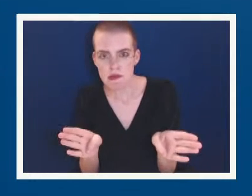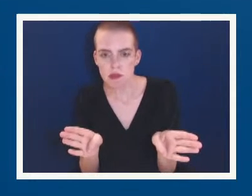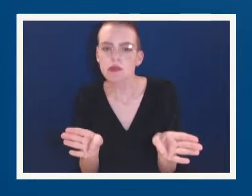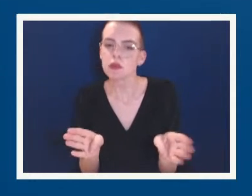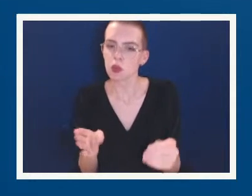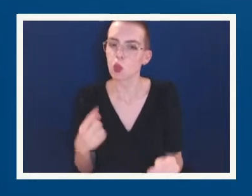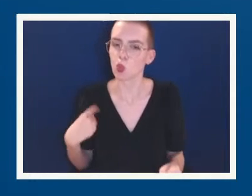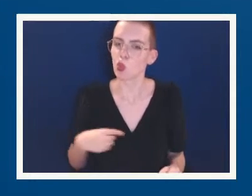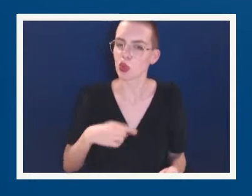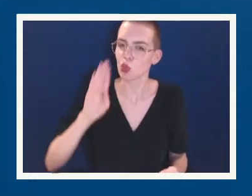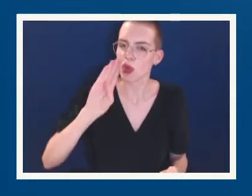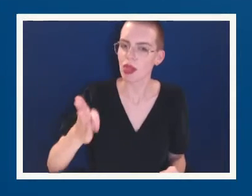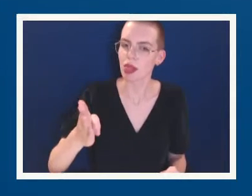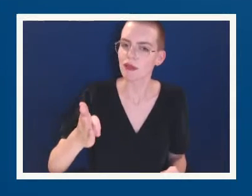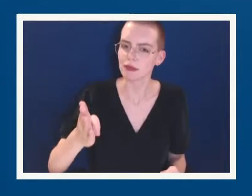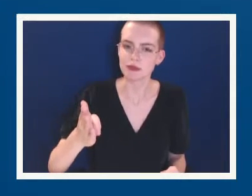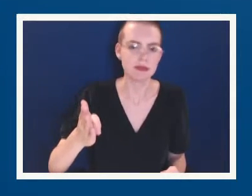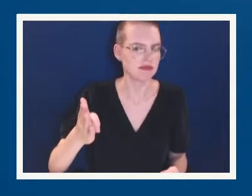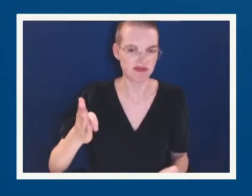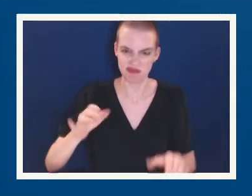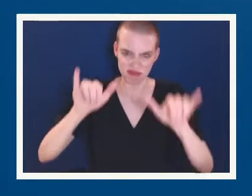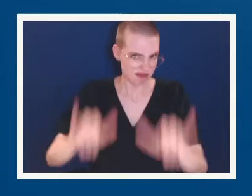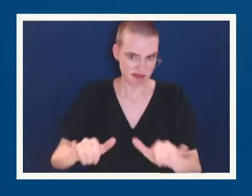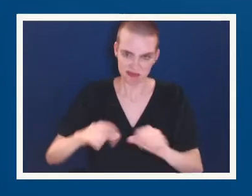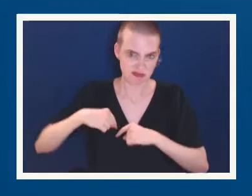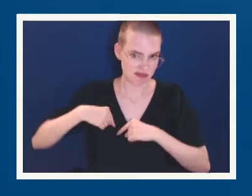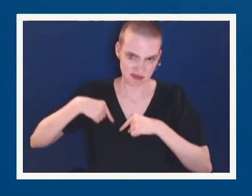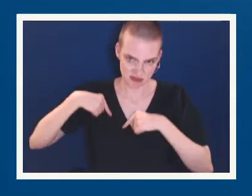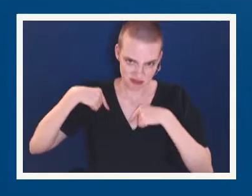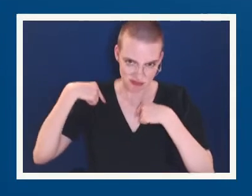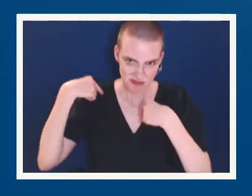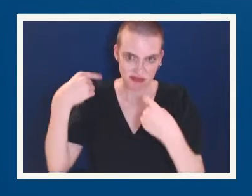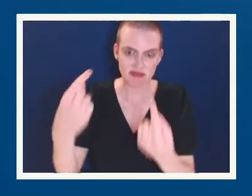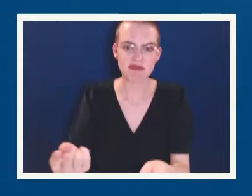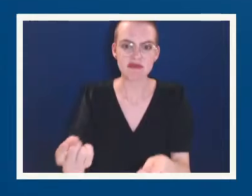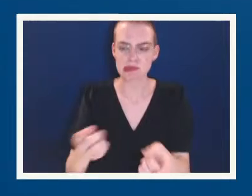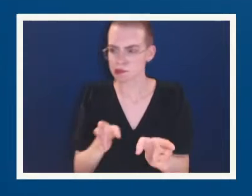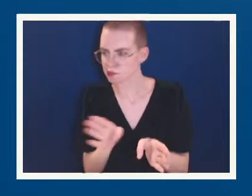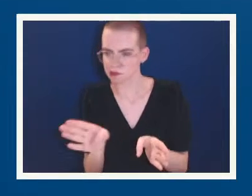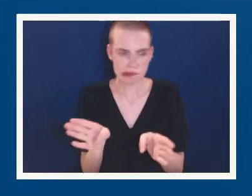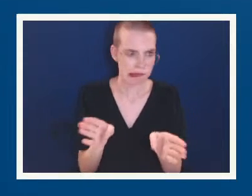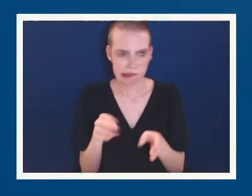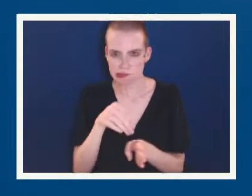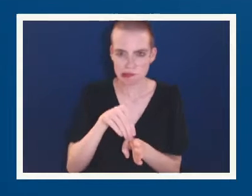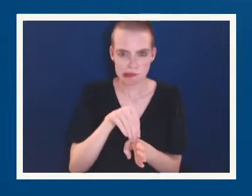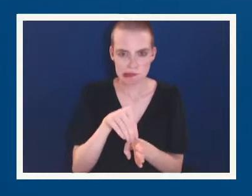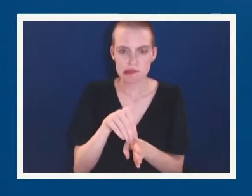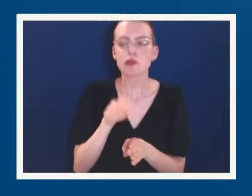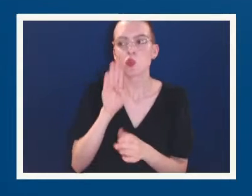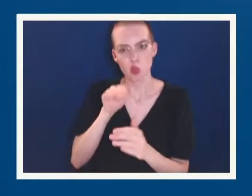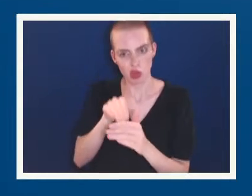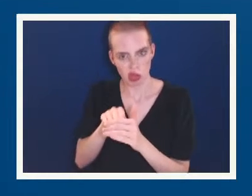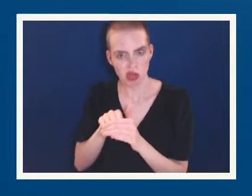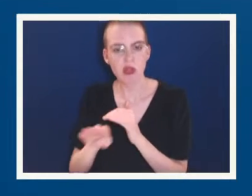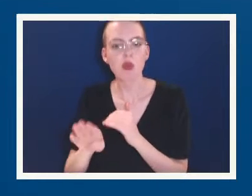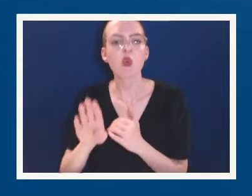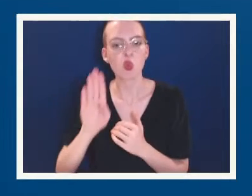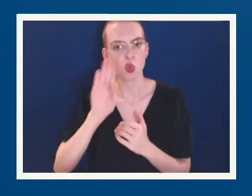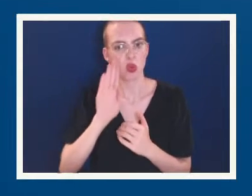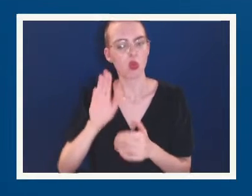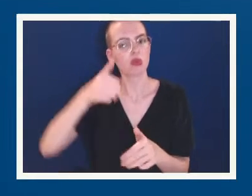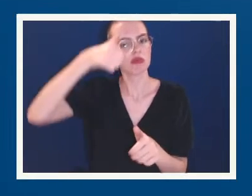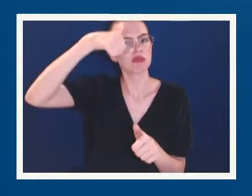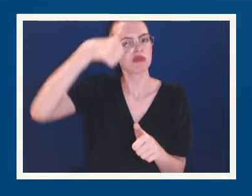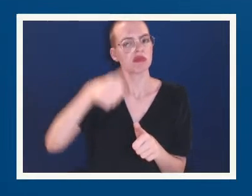we've done before. We're going to enter those final days of this midterm election, remembering that